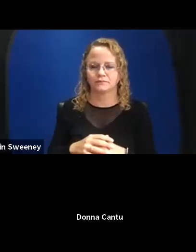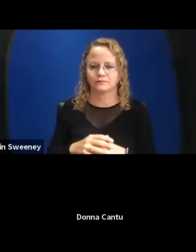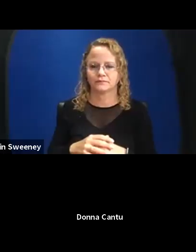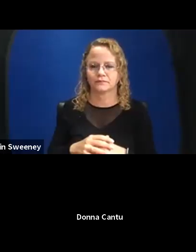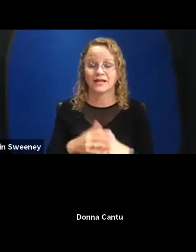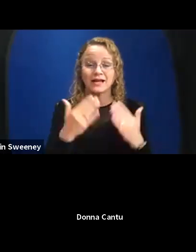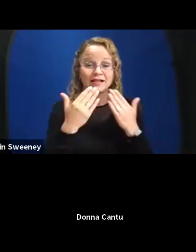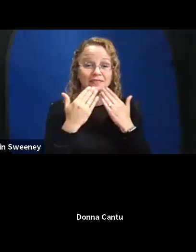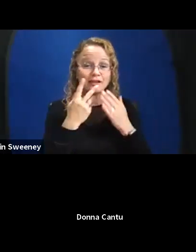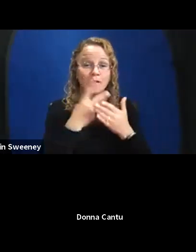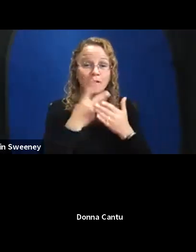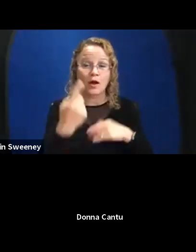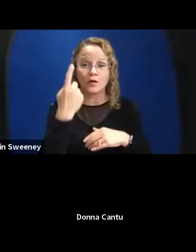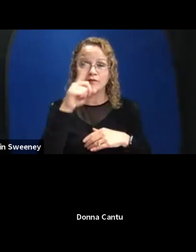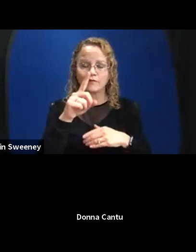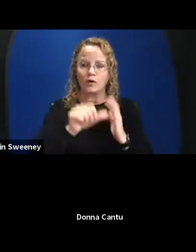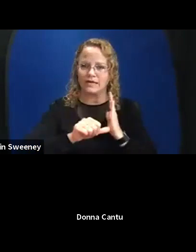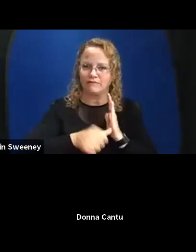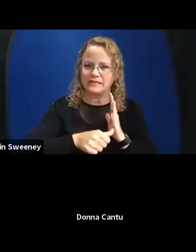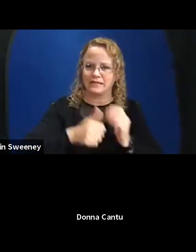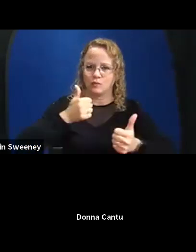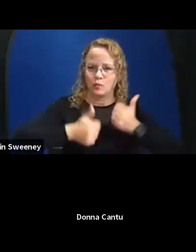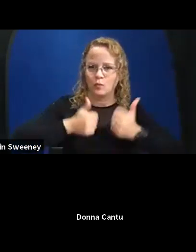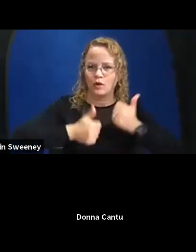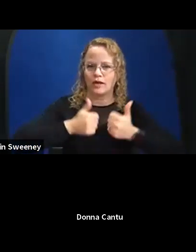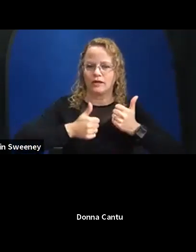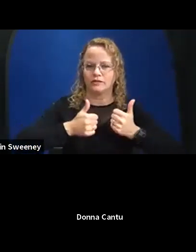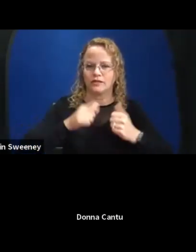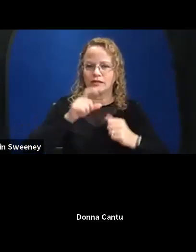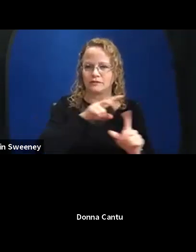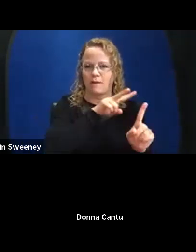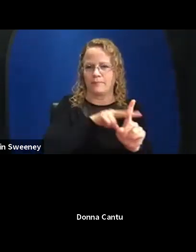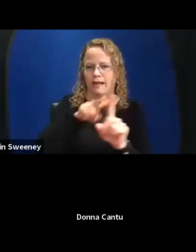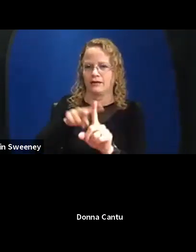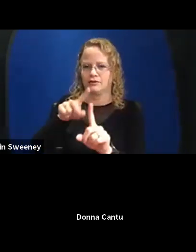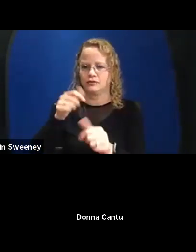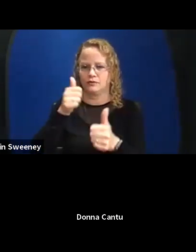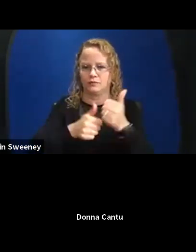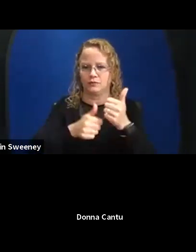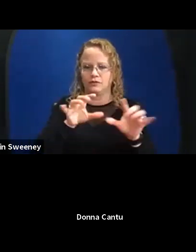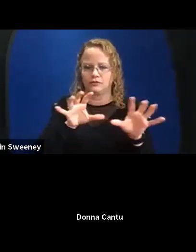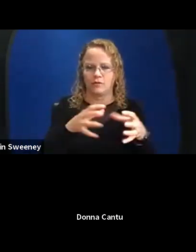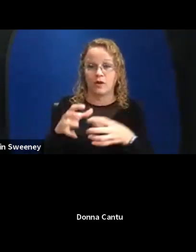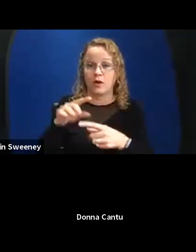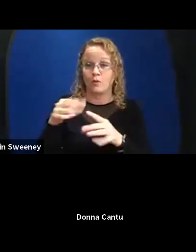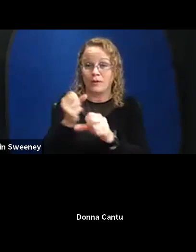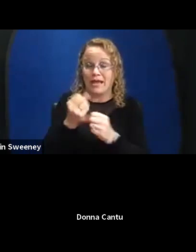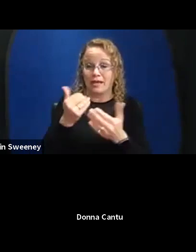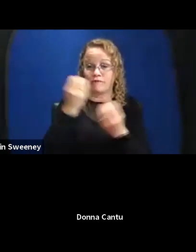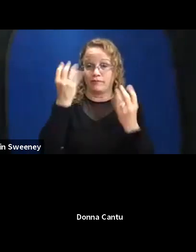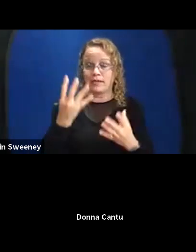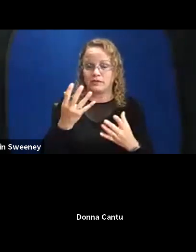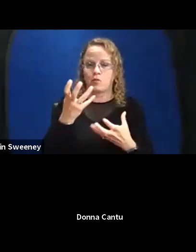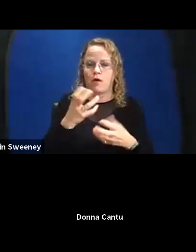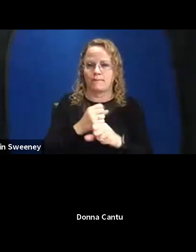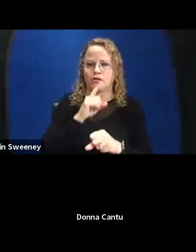And thank you both for putting the emphasis on, which one needs to kind of apply to each group. Because again, as we're getting new information, we want to make sure that we're kind of